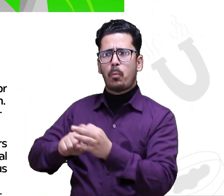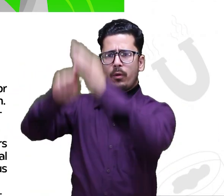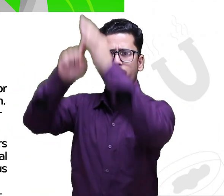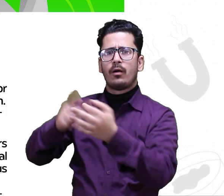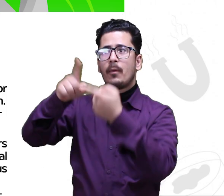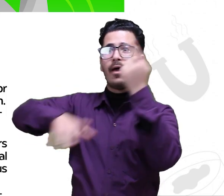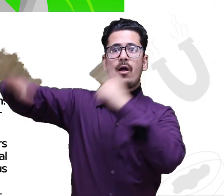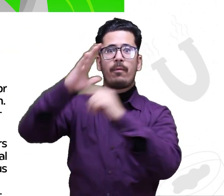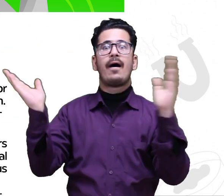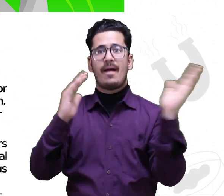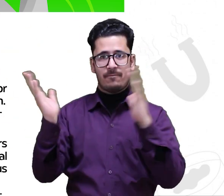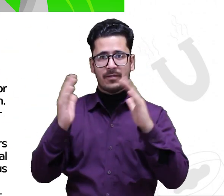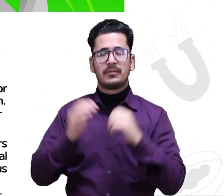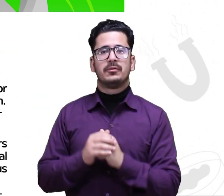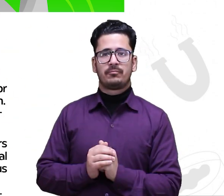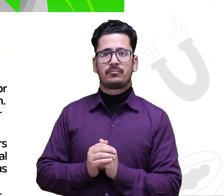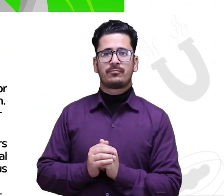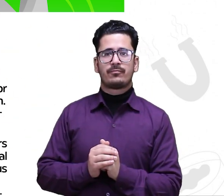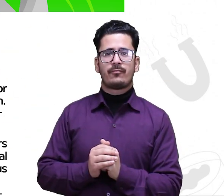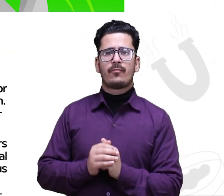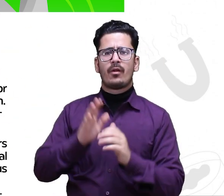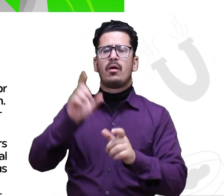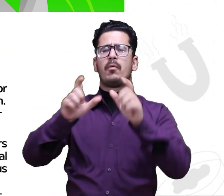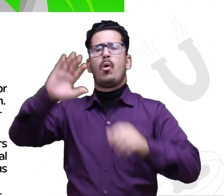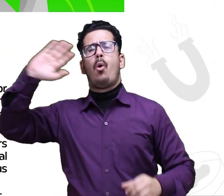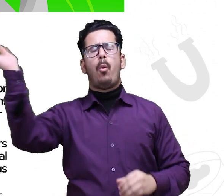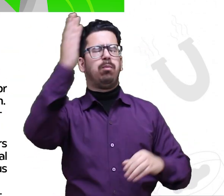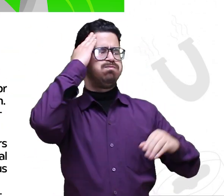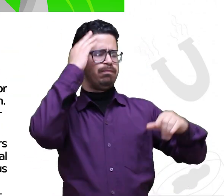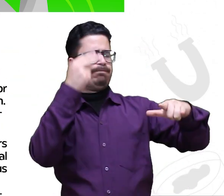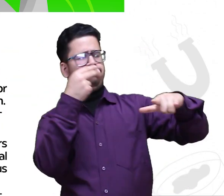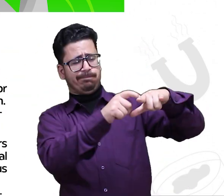Environmental air quality monitoring by drones.